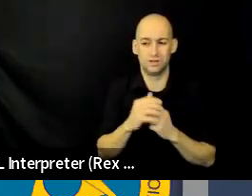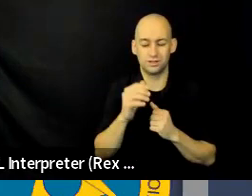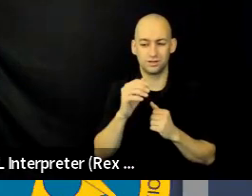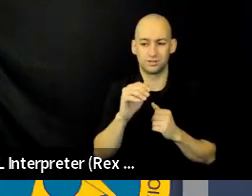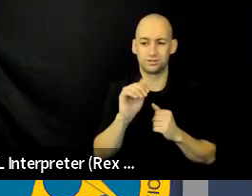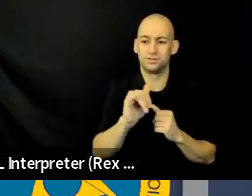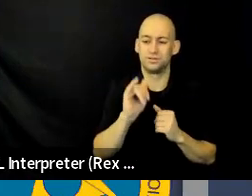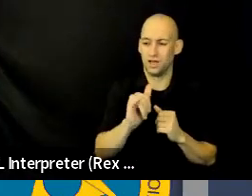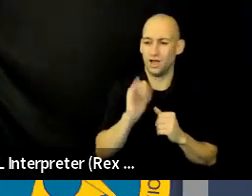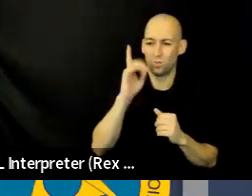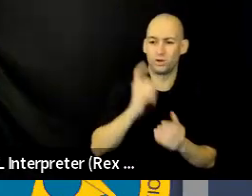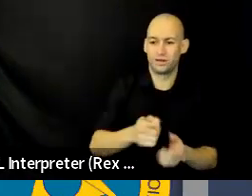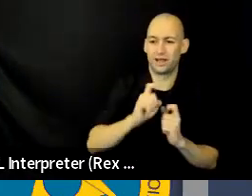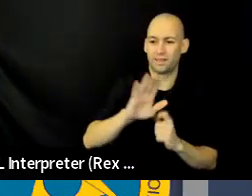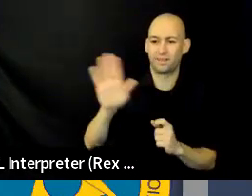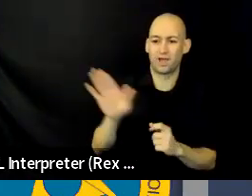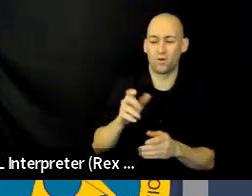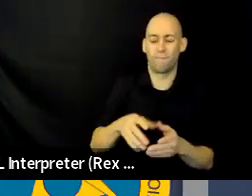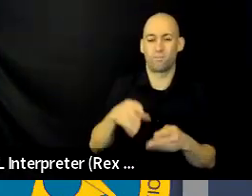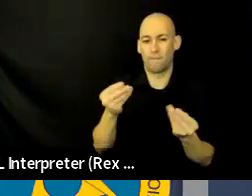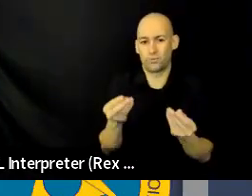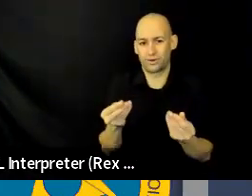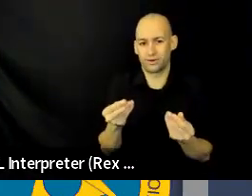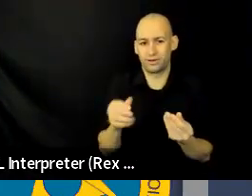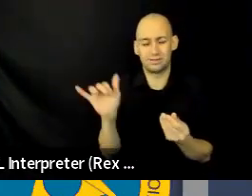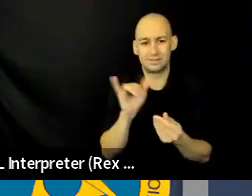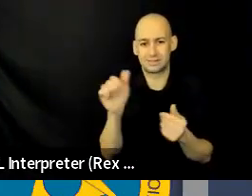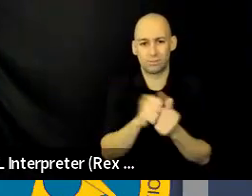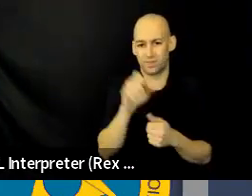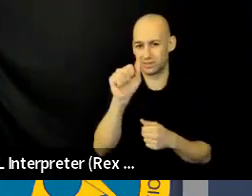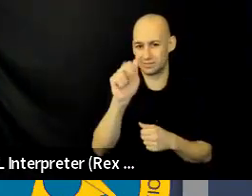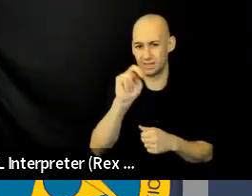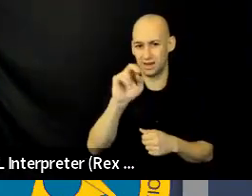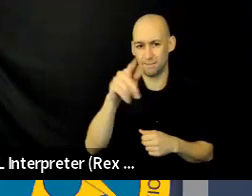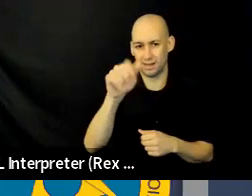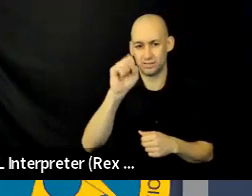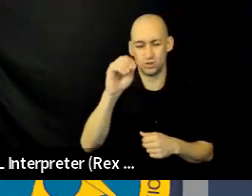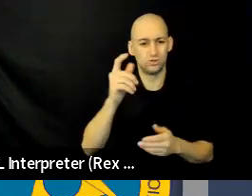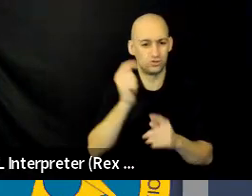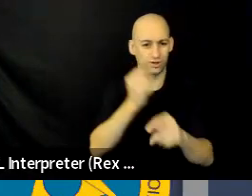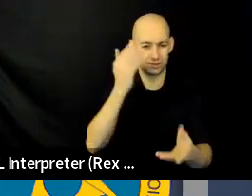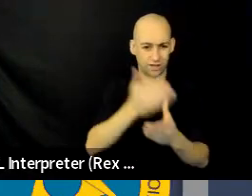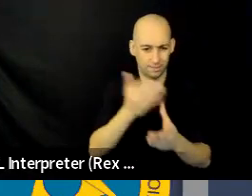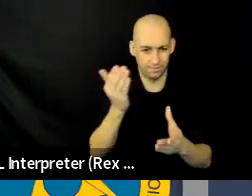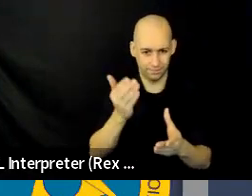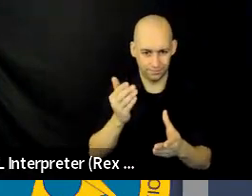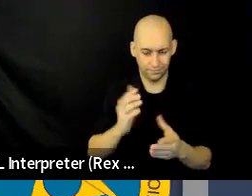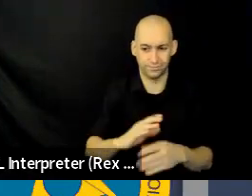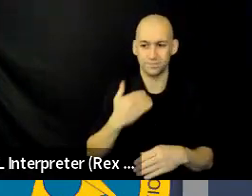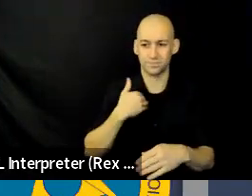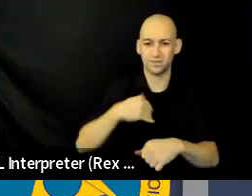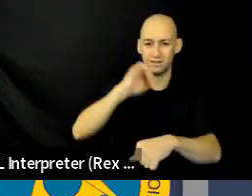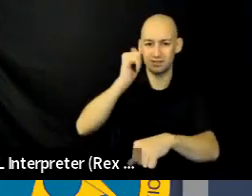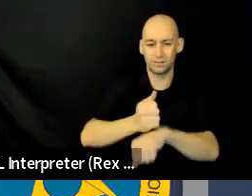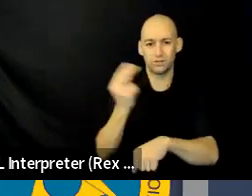an established use, to do so. And the same thing with the San Paso truck stop. There's established uses that have happened